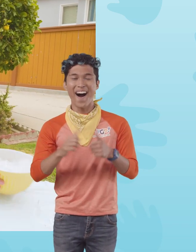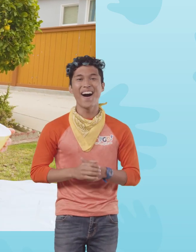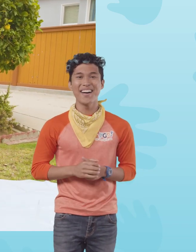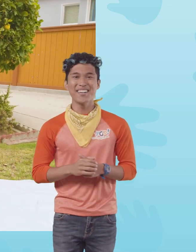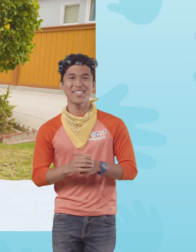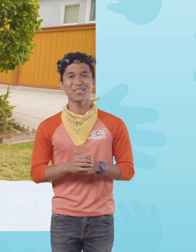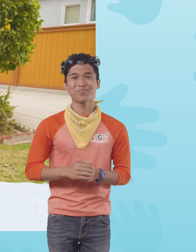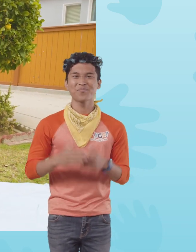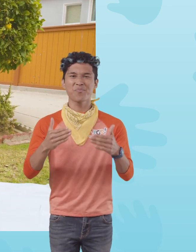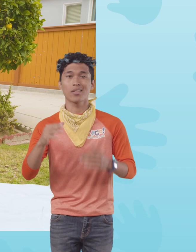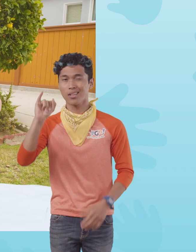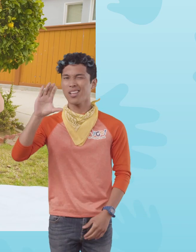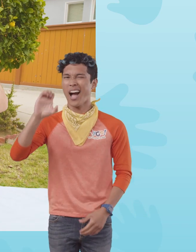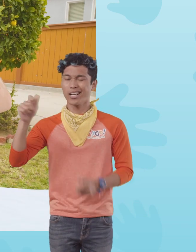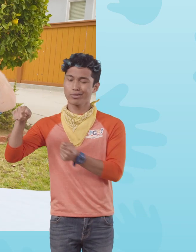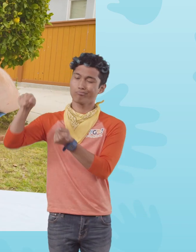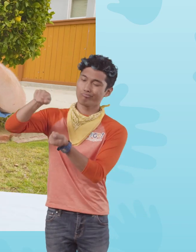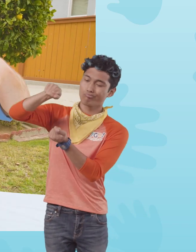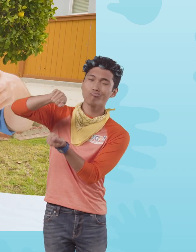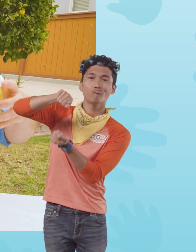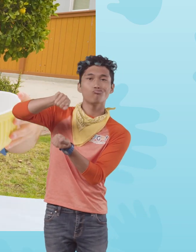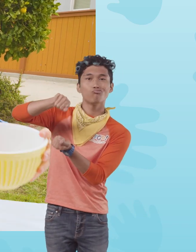All right, let's put in some ice.